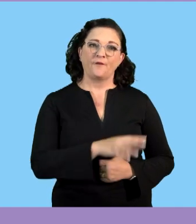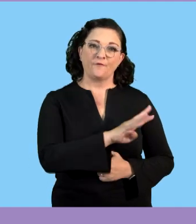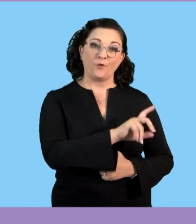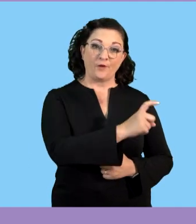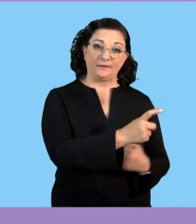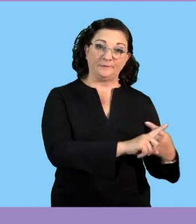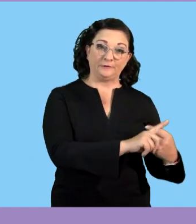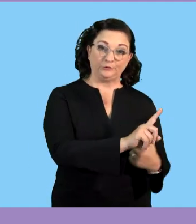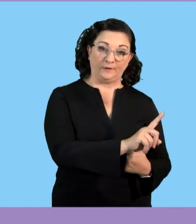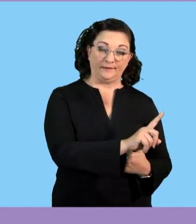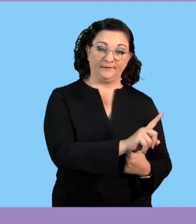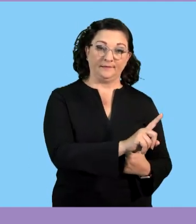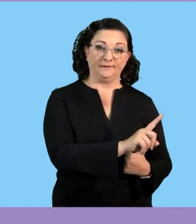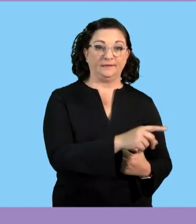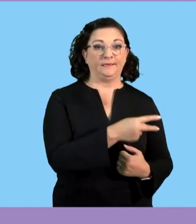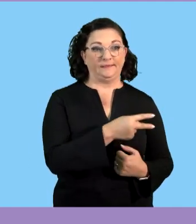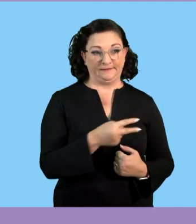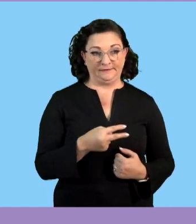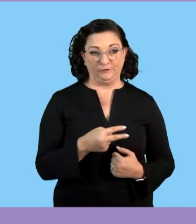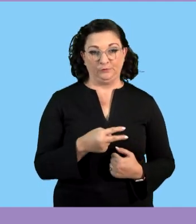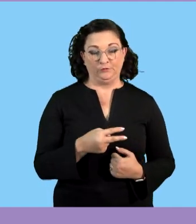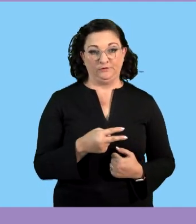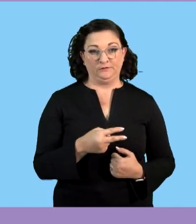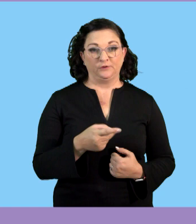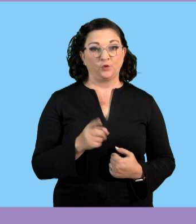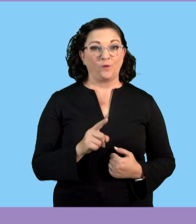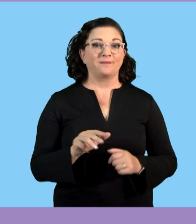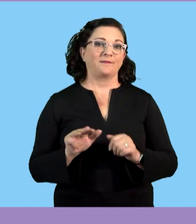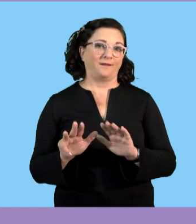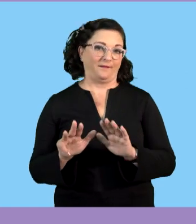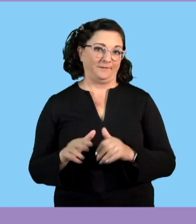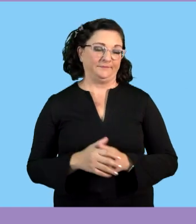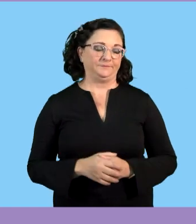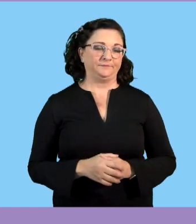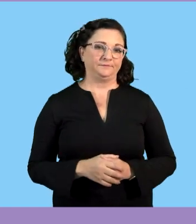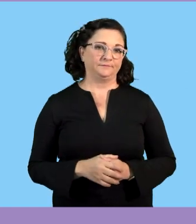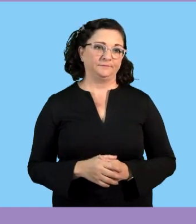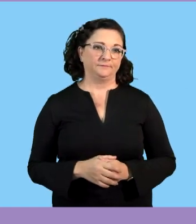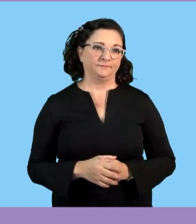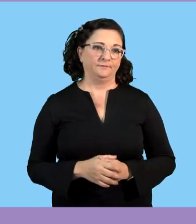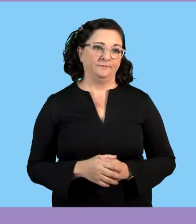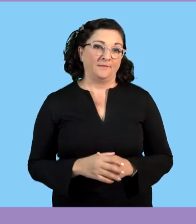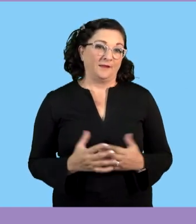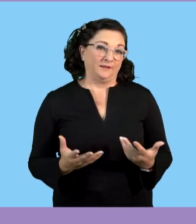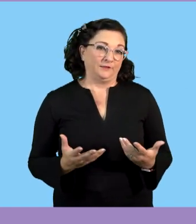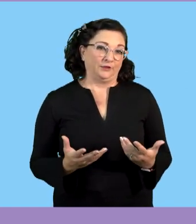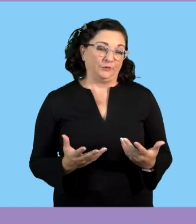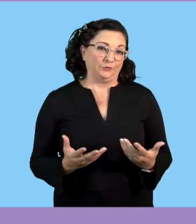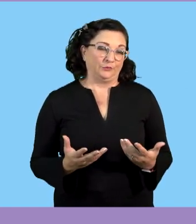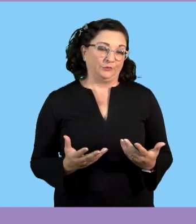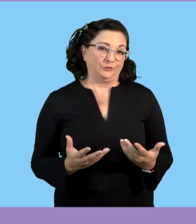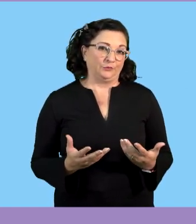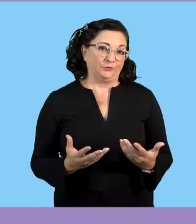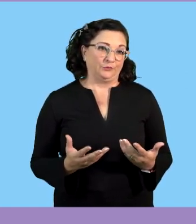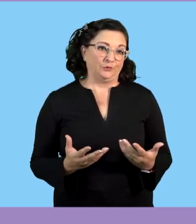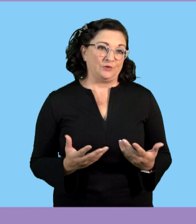have 4x plus 1 is equals to a 9. So which one